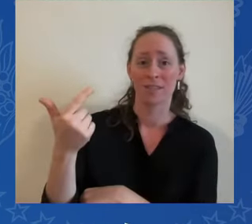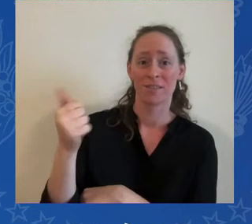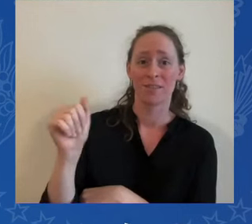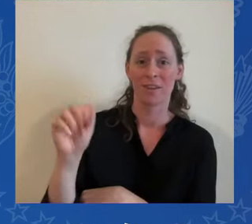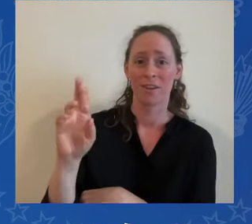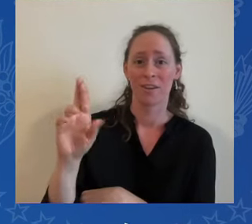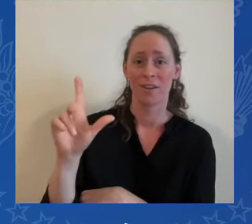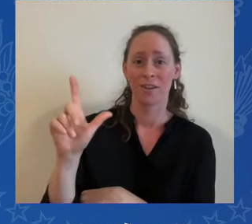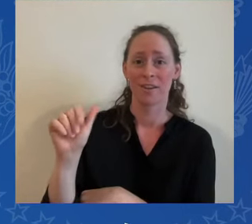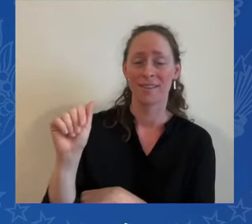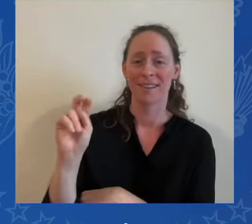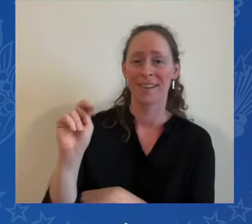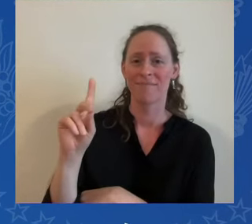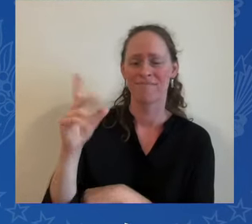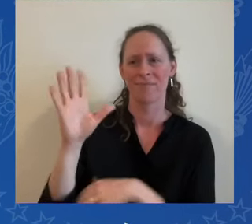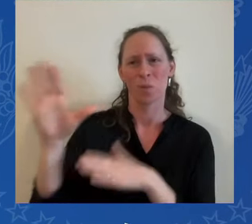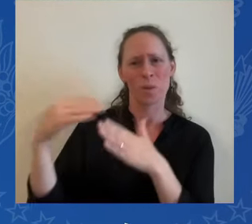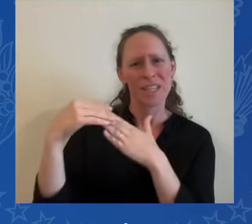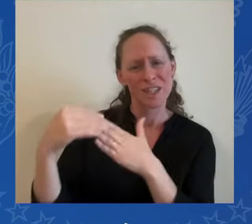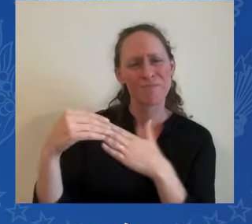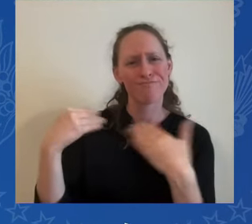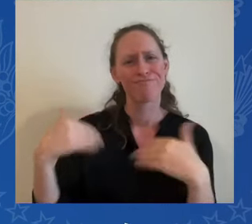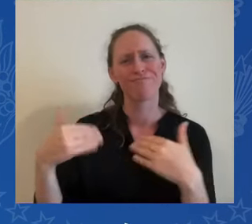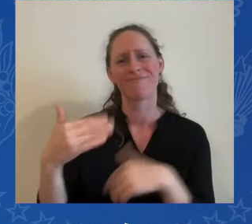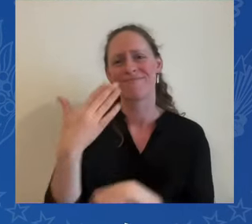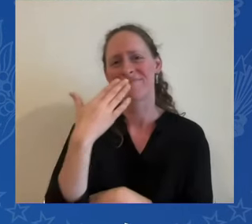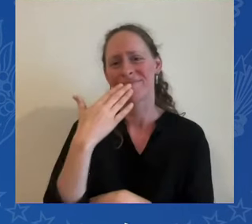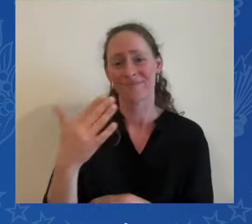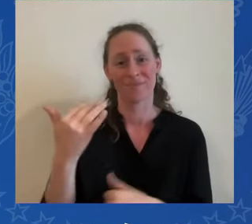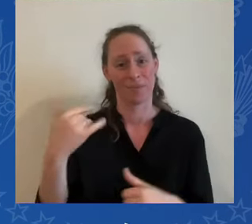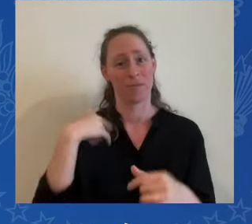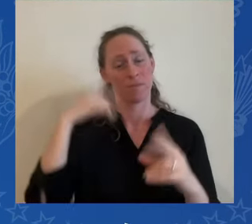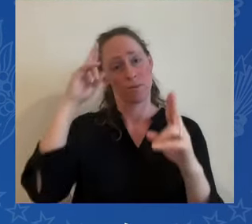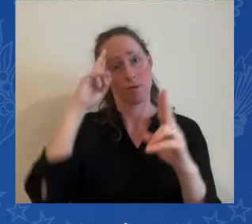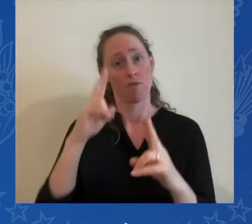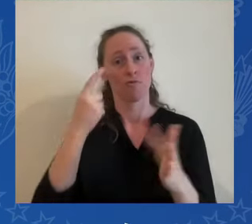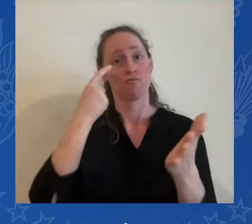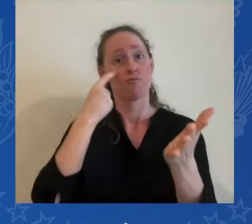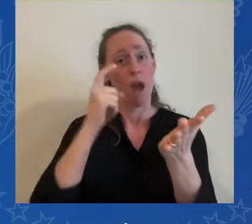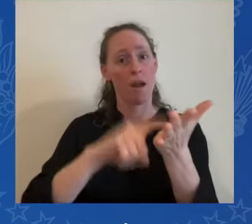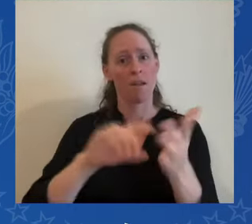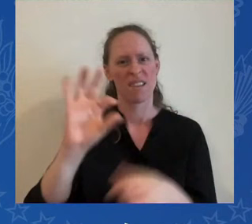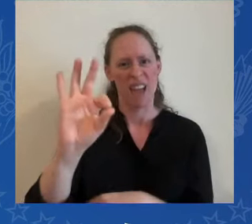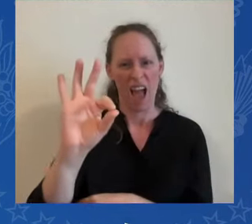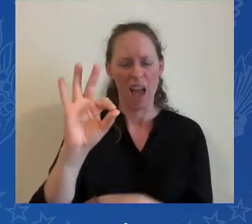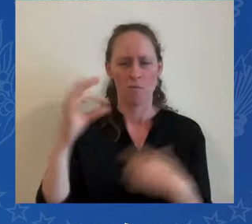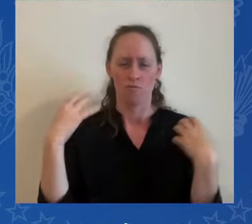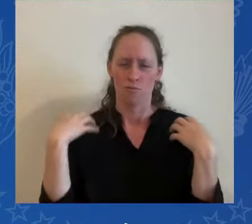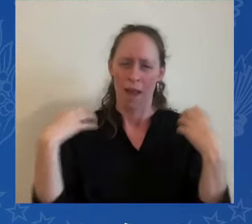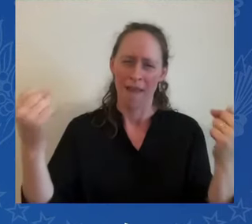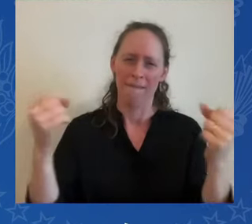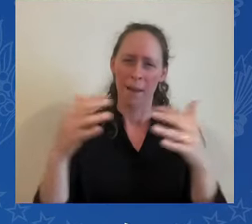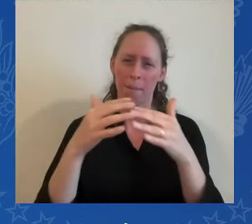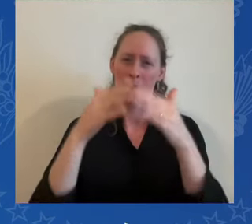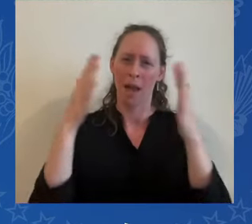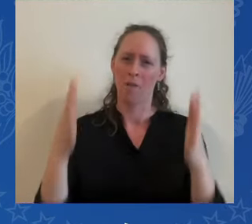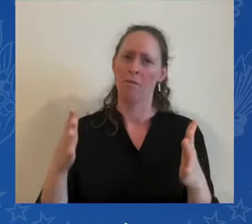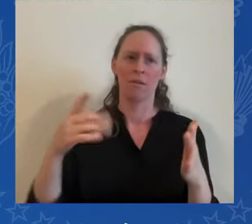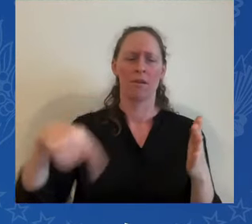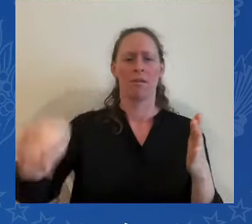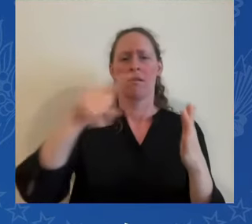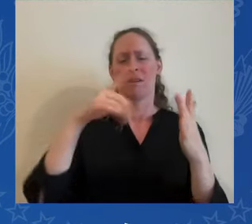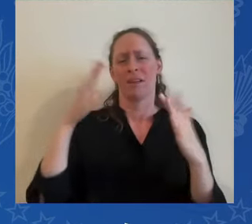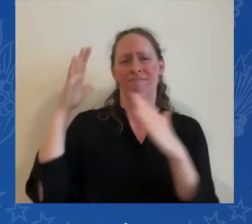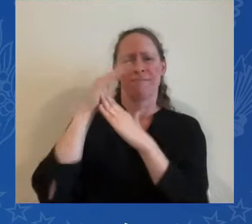9 brave Americans the Medal of Valor, the highest award this country can bestow on a public safety officer. The award is